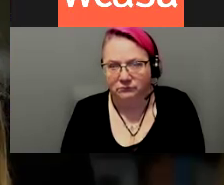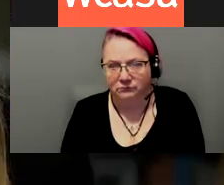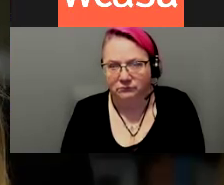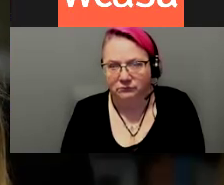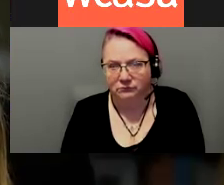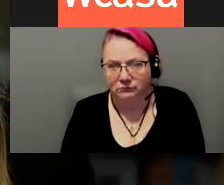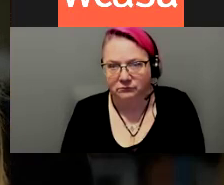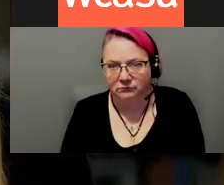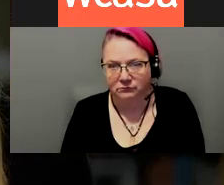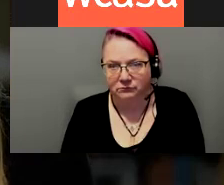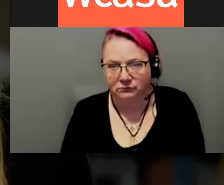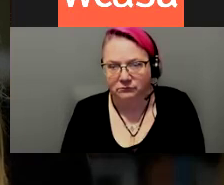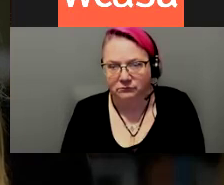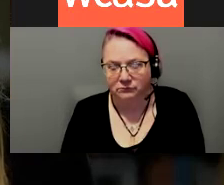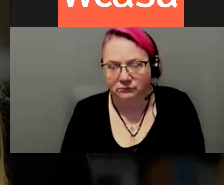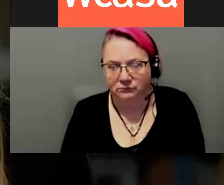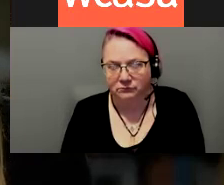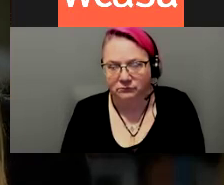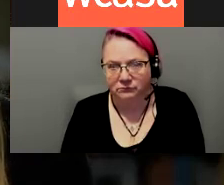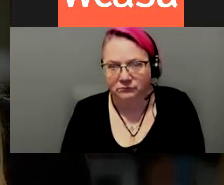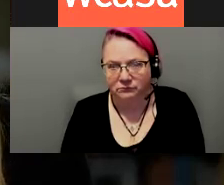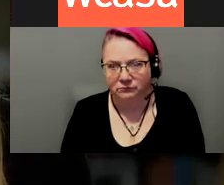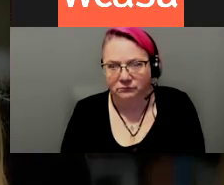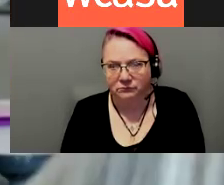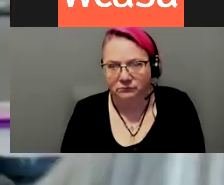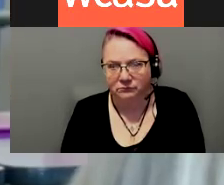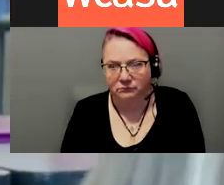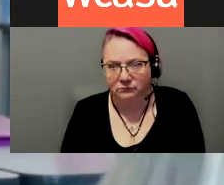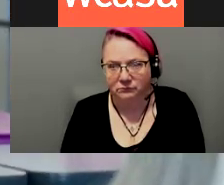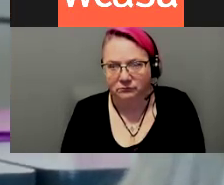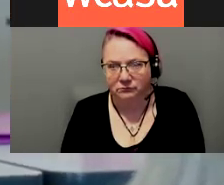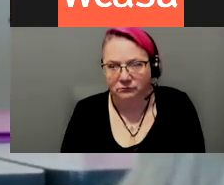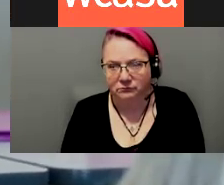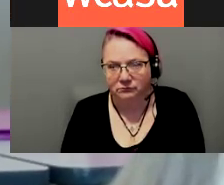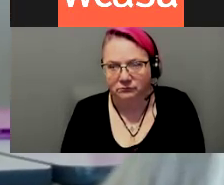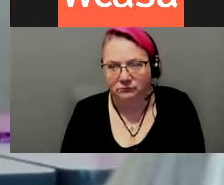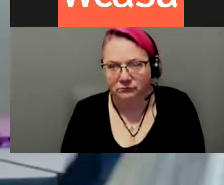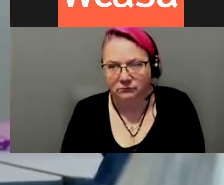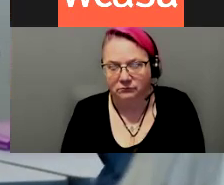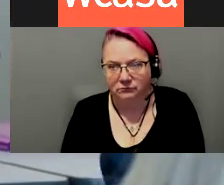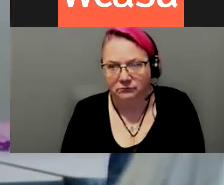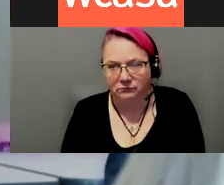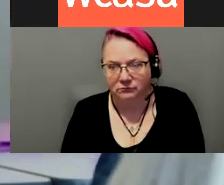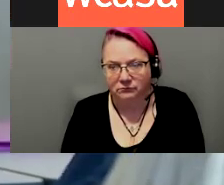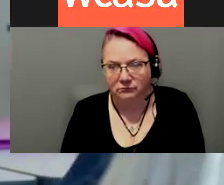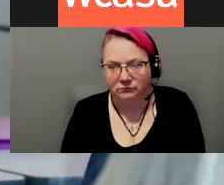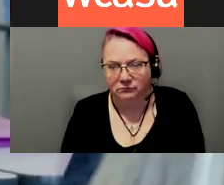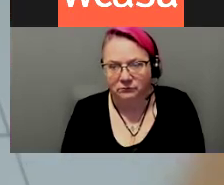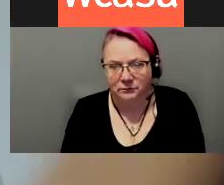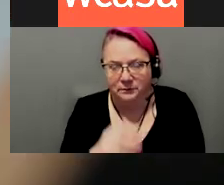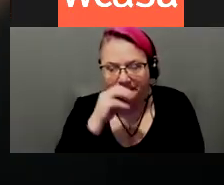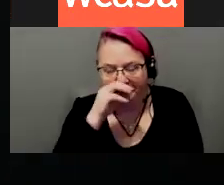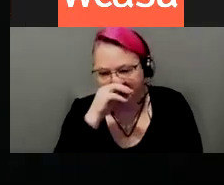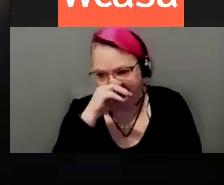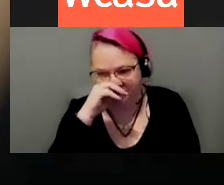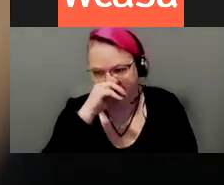find articles or news sources that will support your theories on certain things. So that news is out there, but